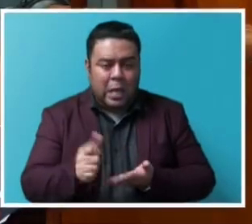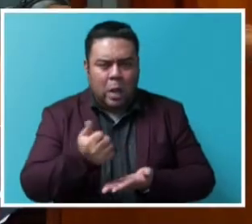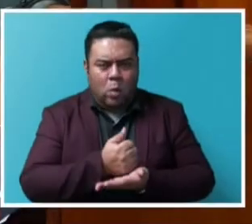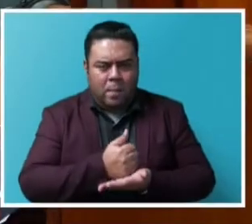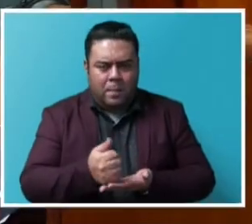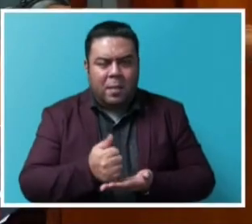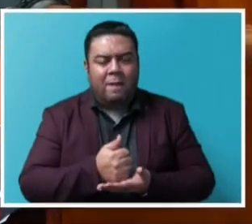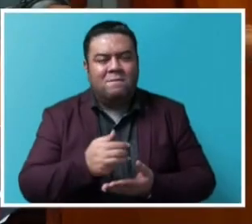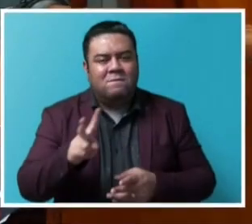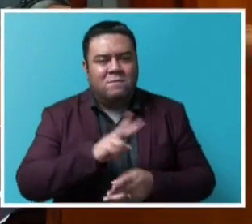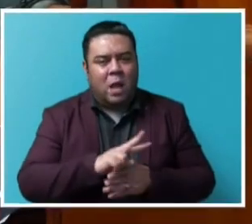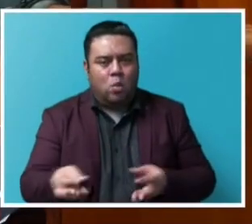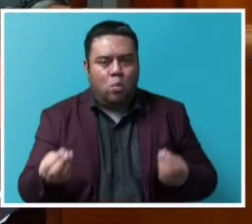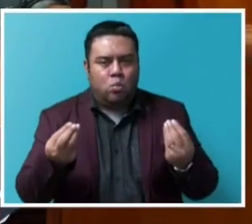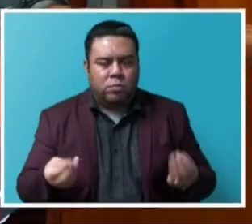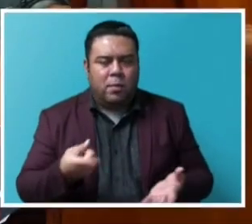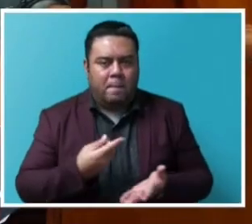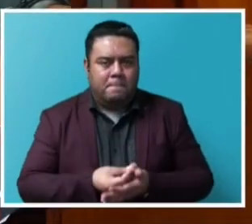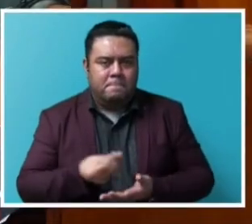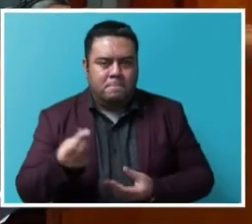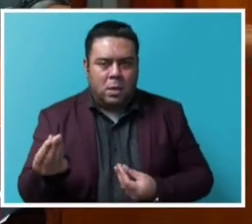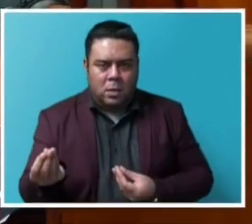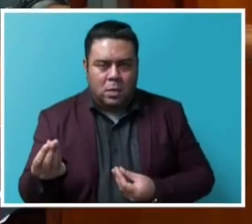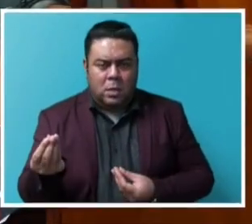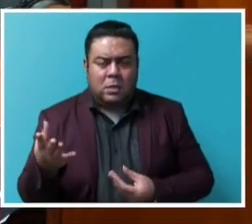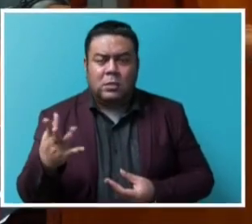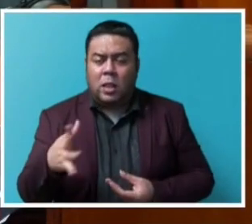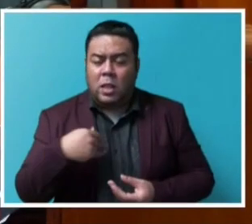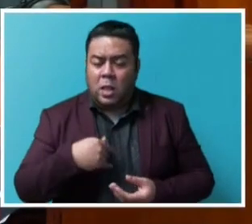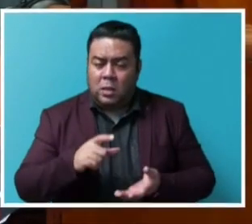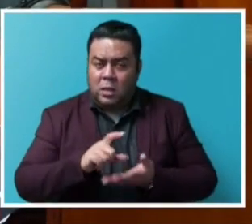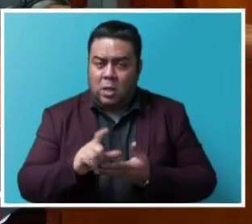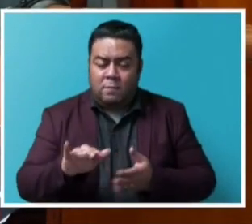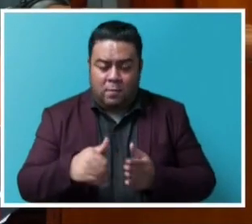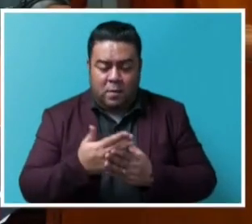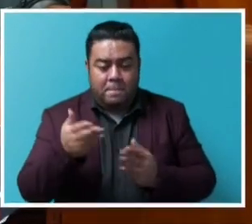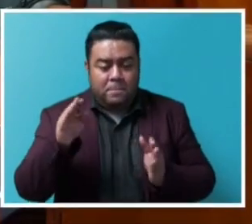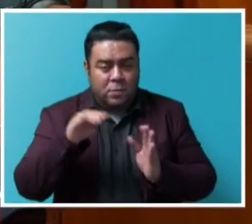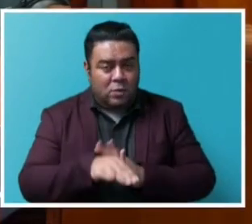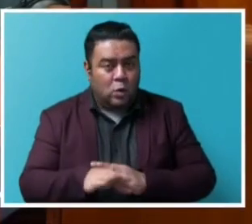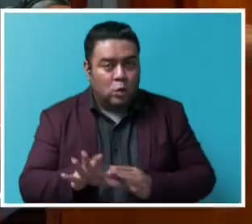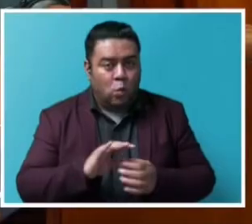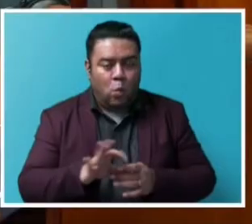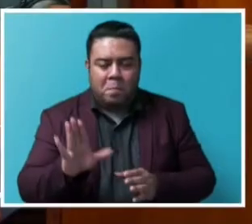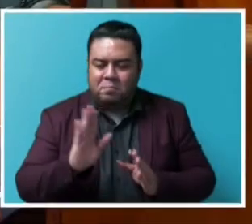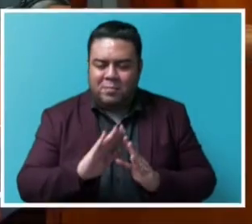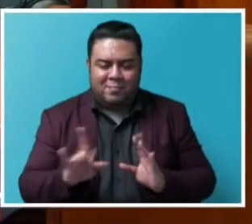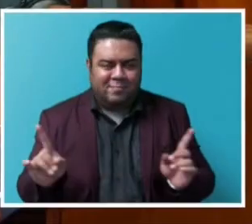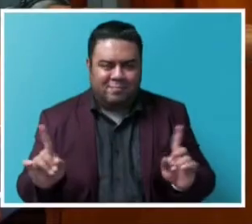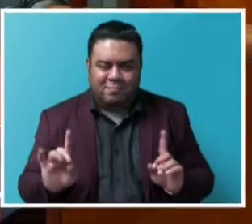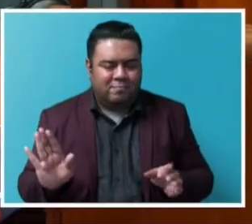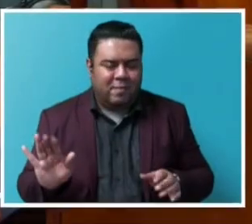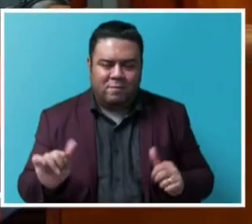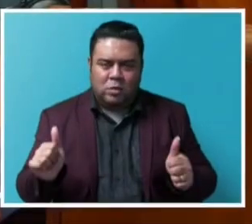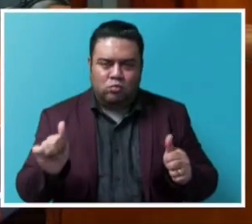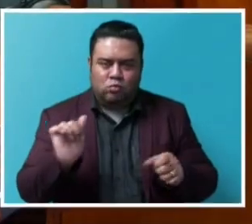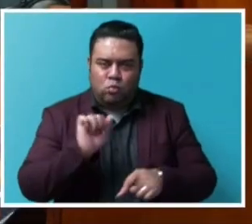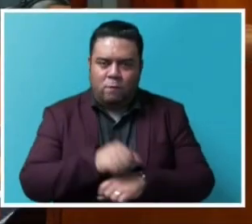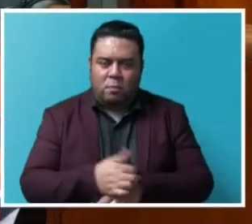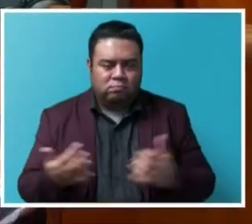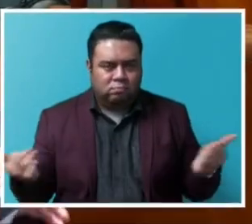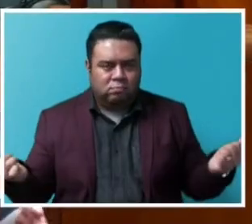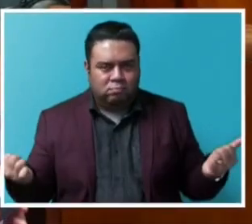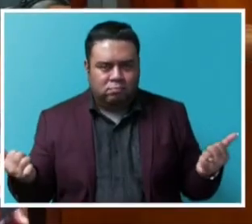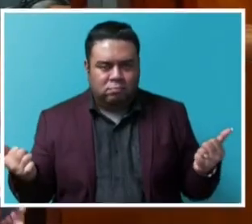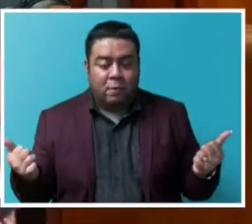for money. And let me be clear, the days of underperforming state-owned enterprises are over. From